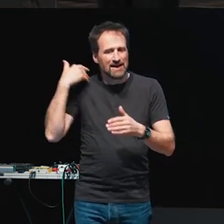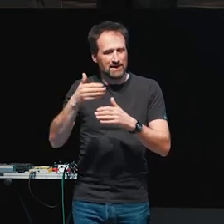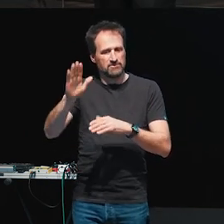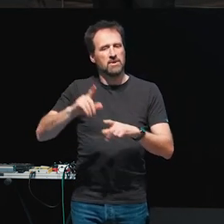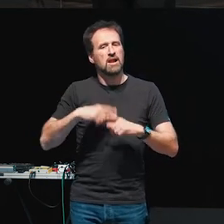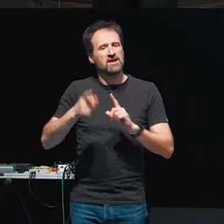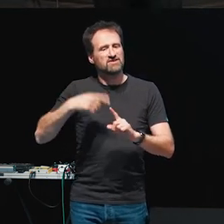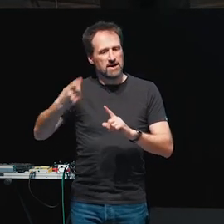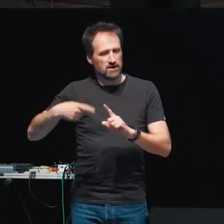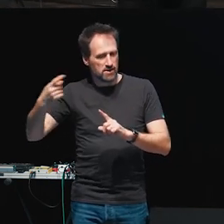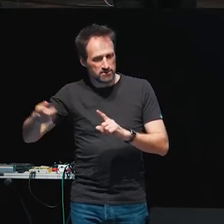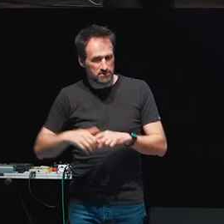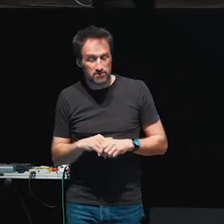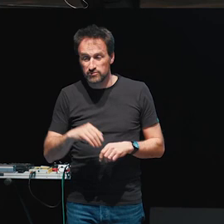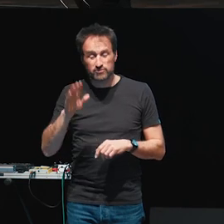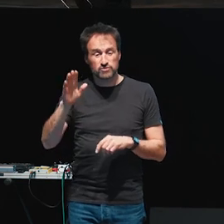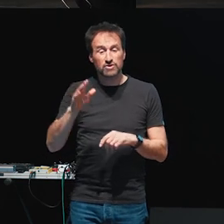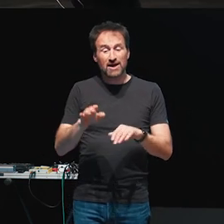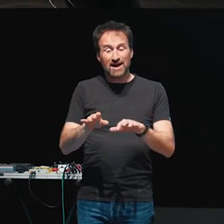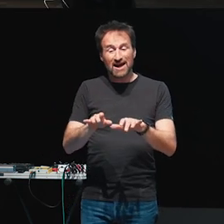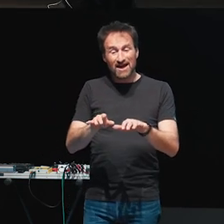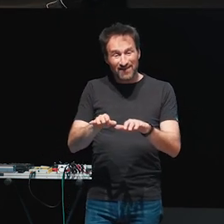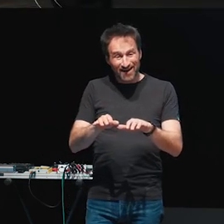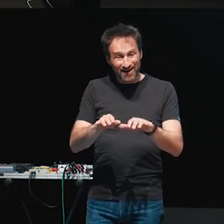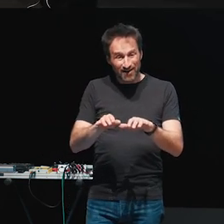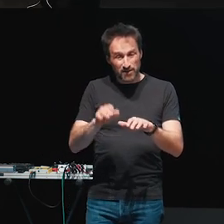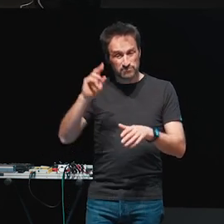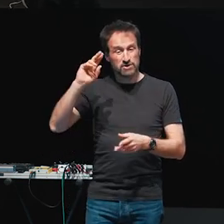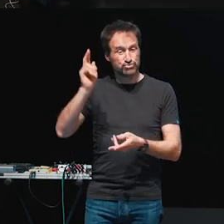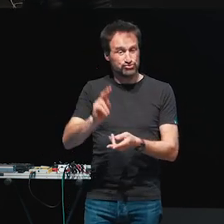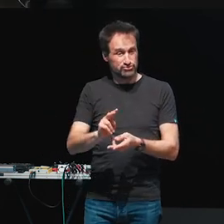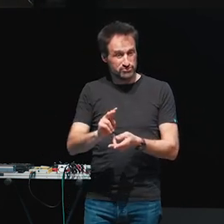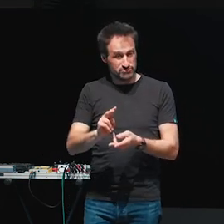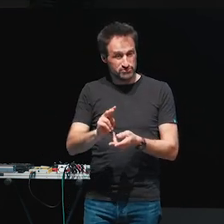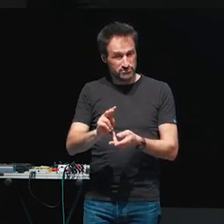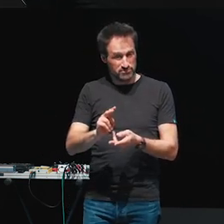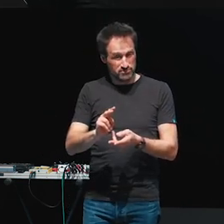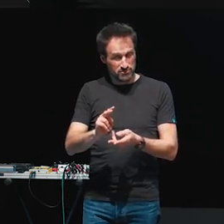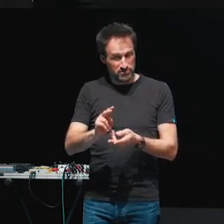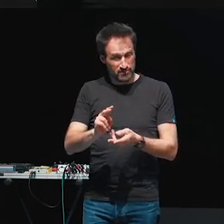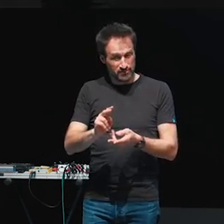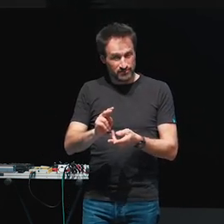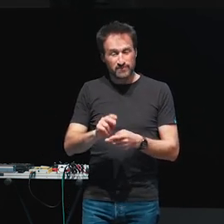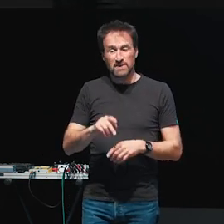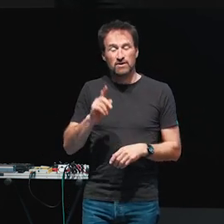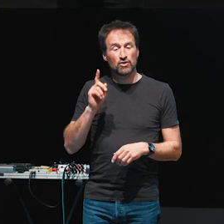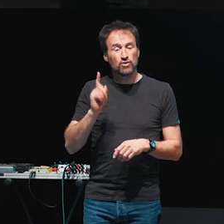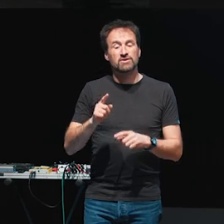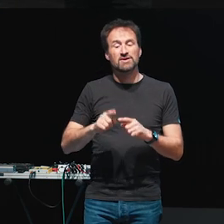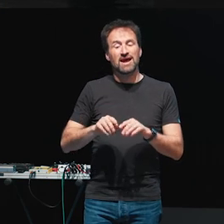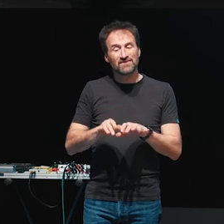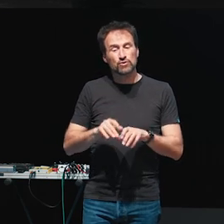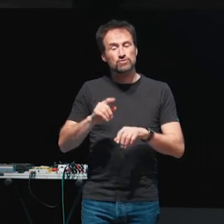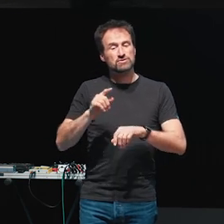develop twice as fast with lesser number of engineers. So it was like 1.5, they reduced it, and then the development lifecycle, it